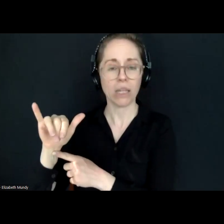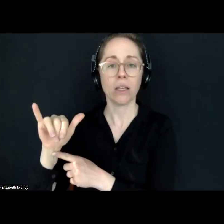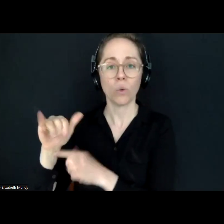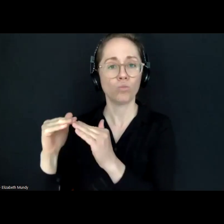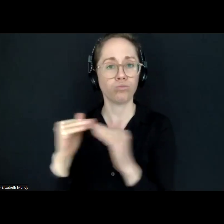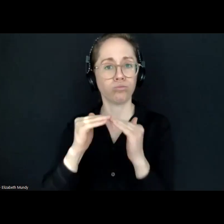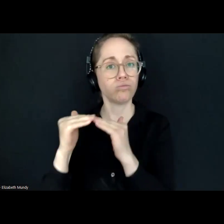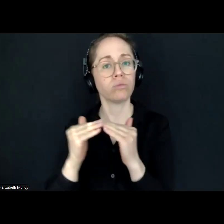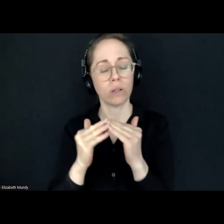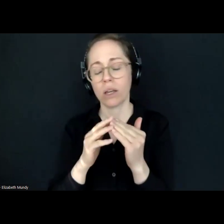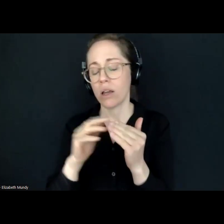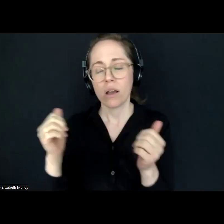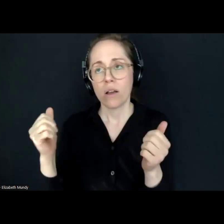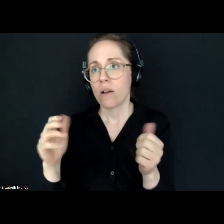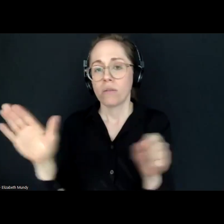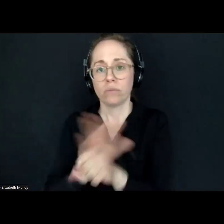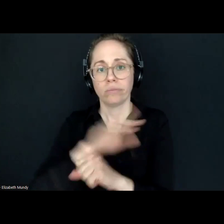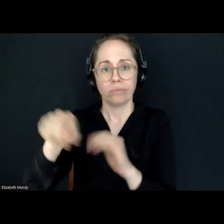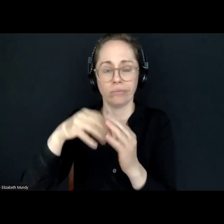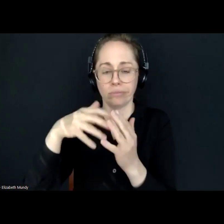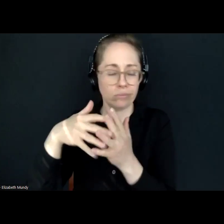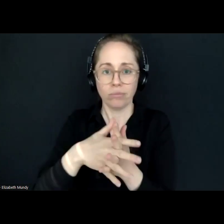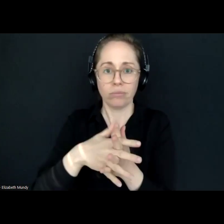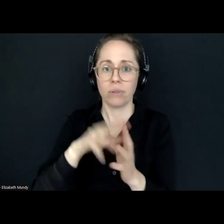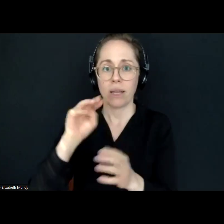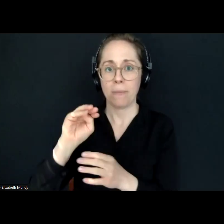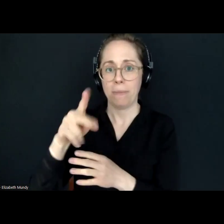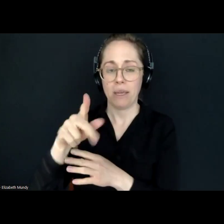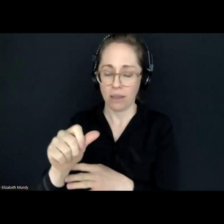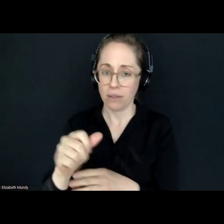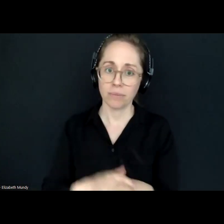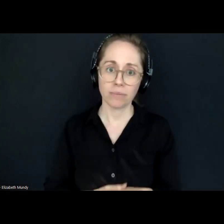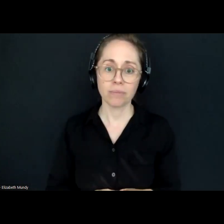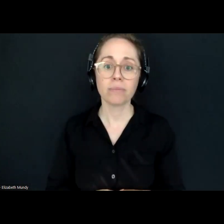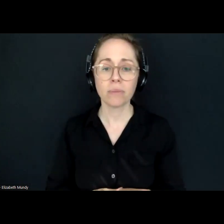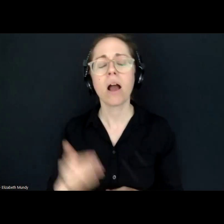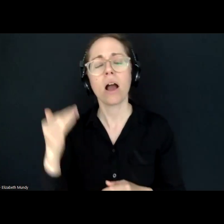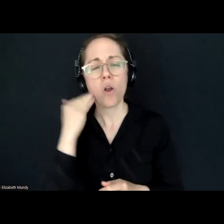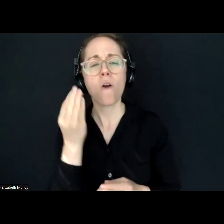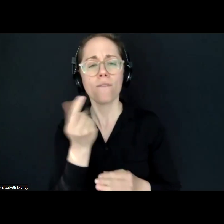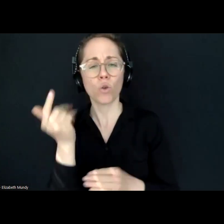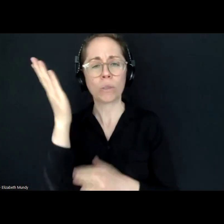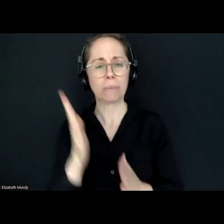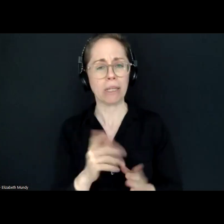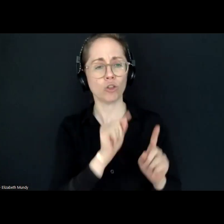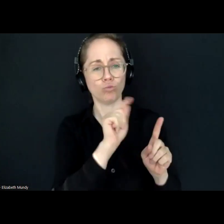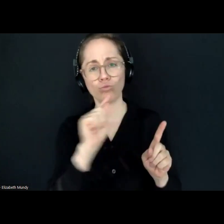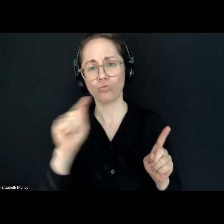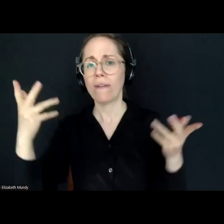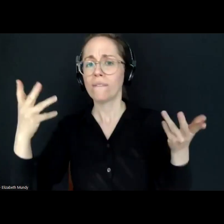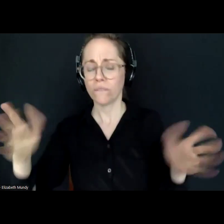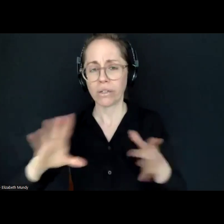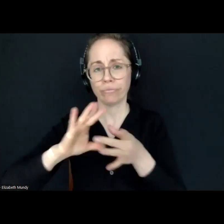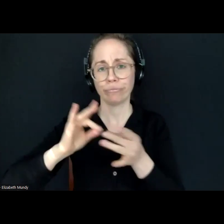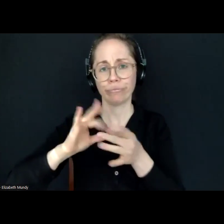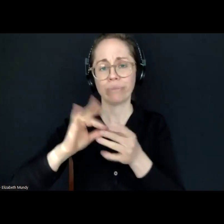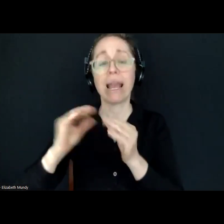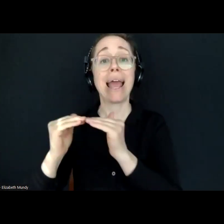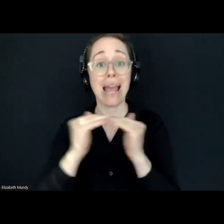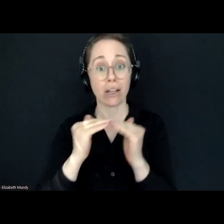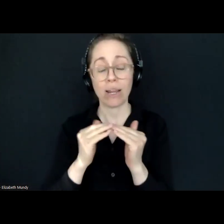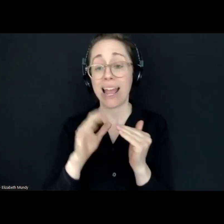Master Plan for Aging. I know that several speakers have already talked a little bit about equity in their presentations, and that's